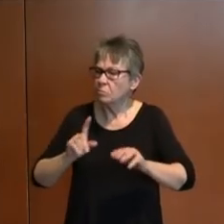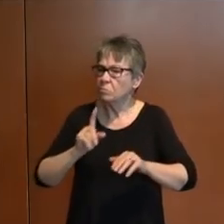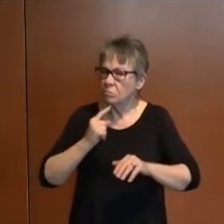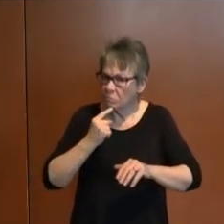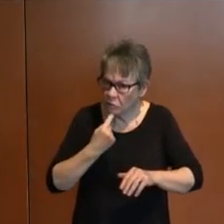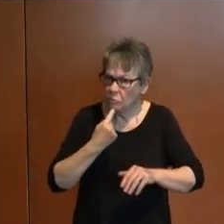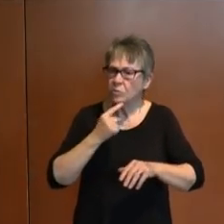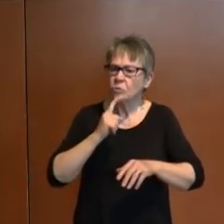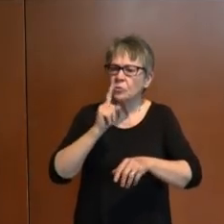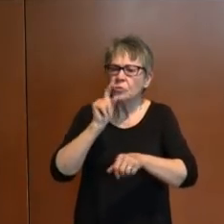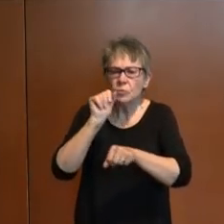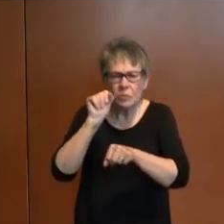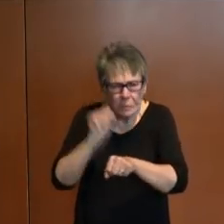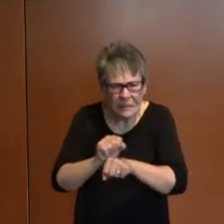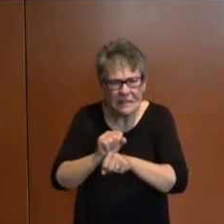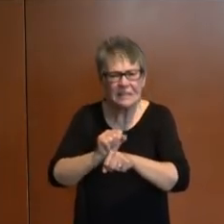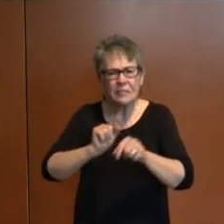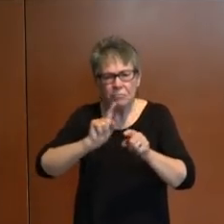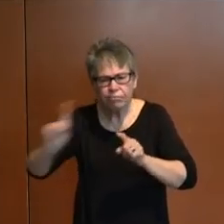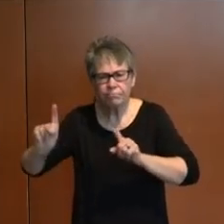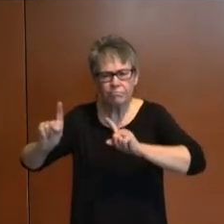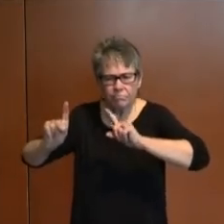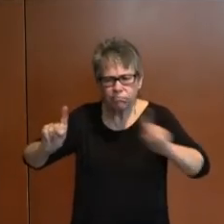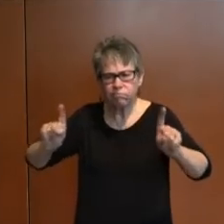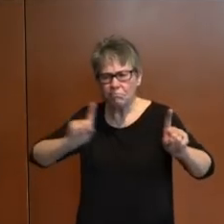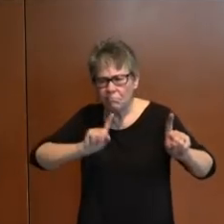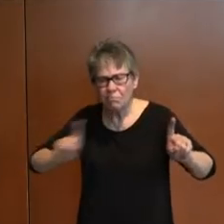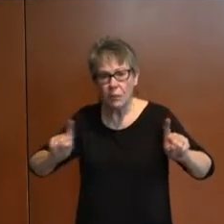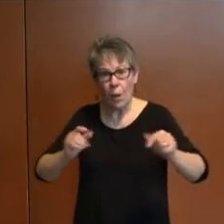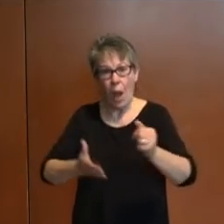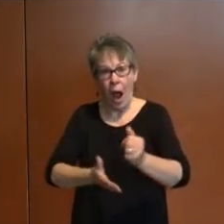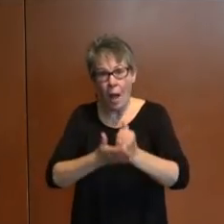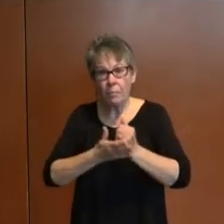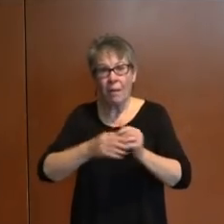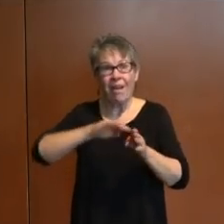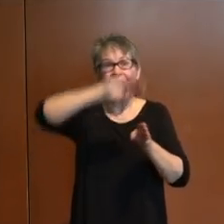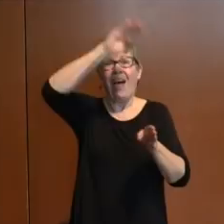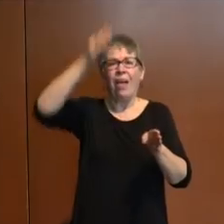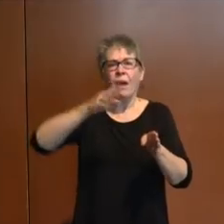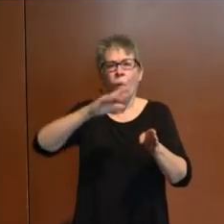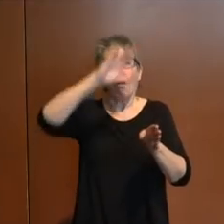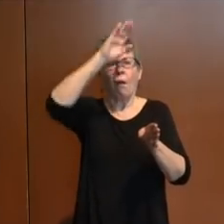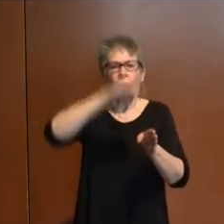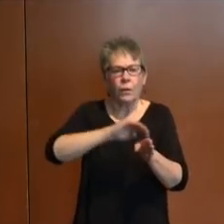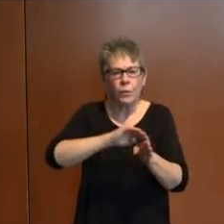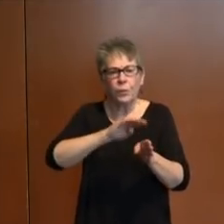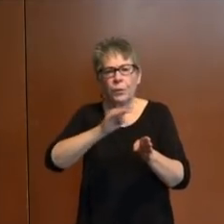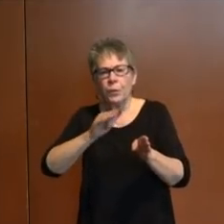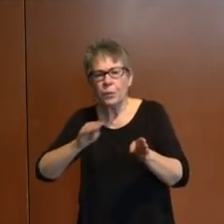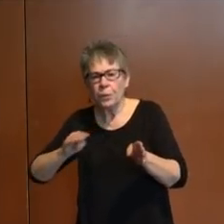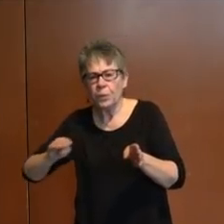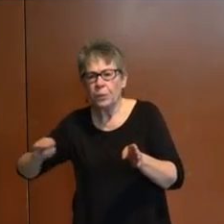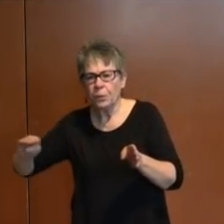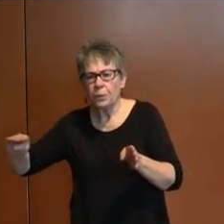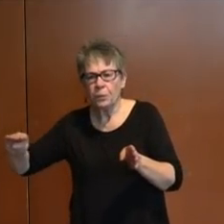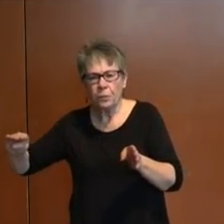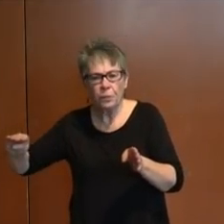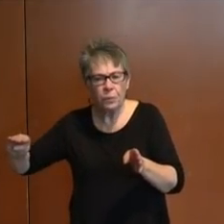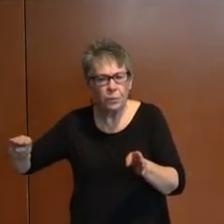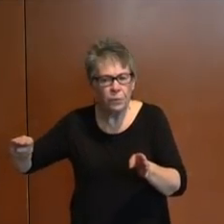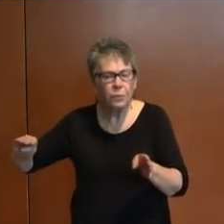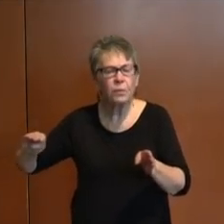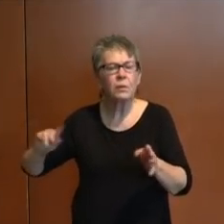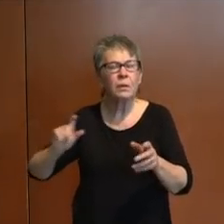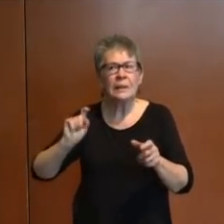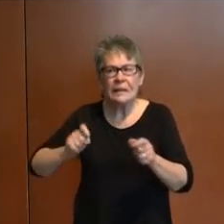and below the capacity of the healthcare system, including all the equipment associated with it, and including, by the way,